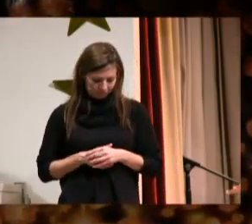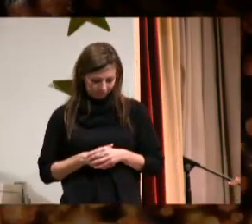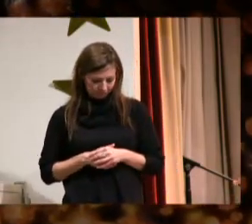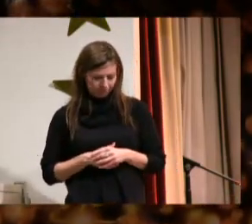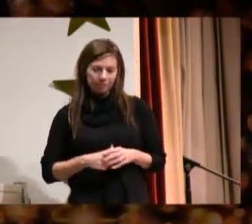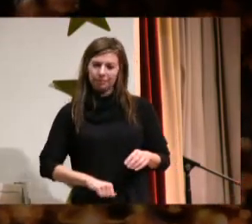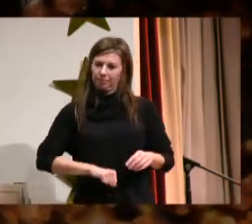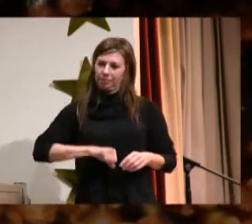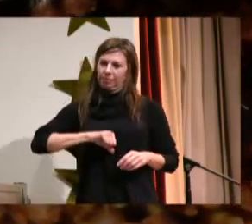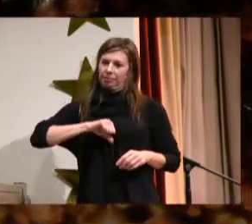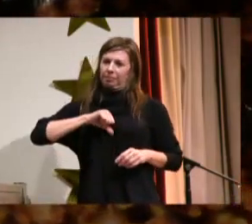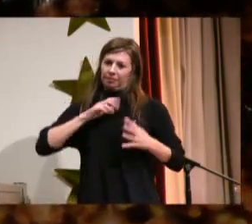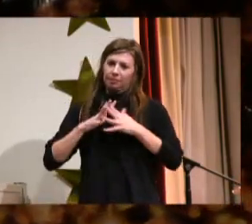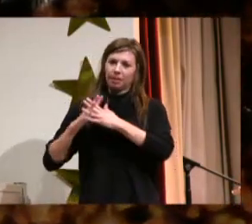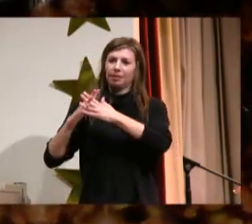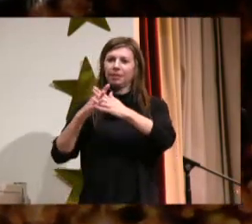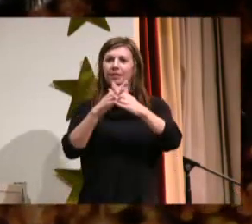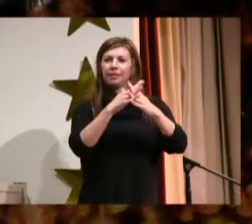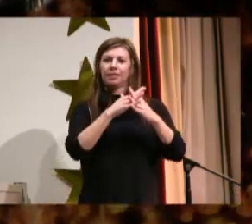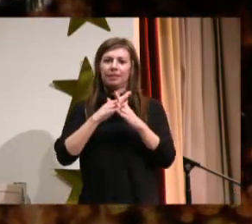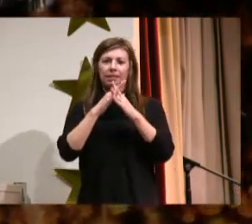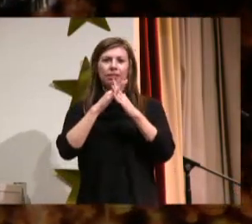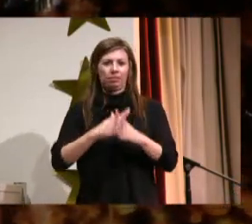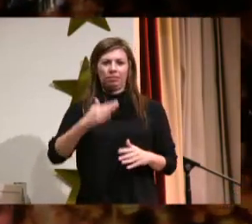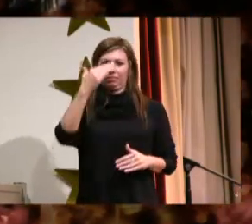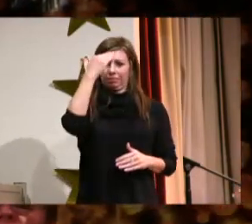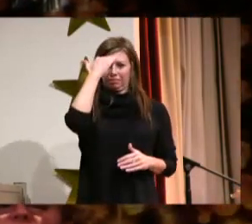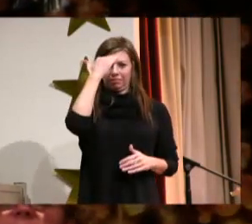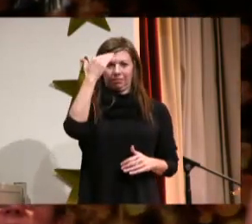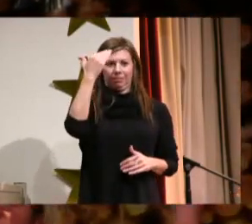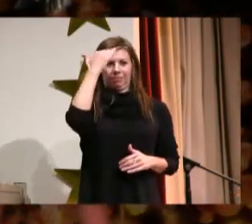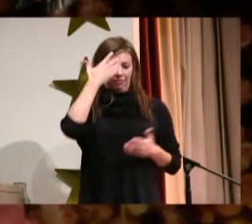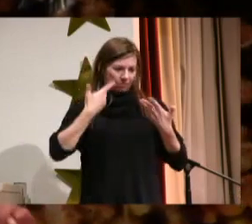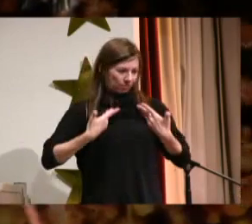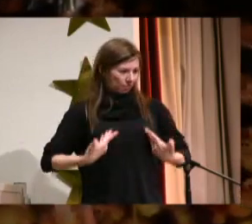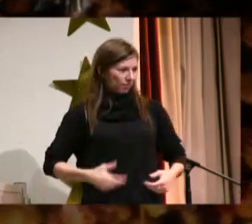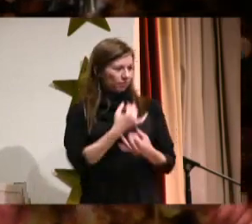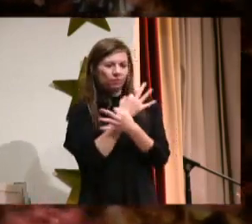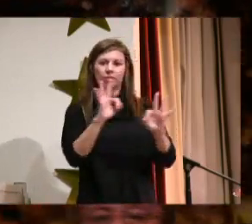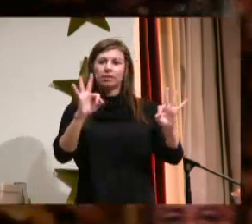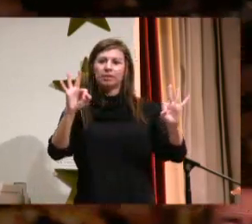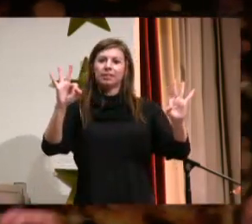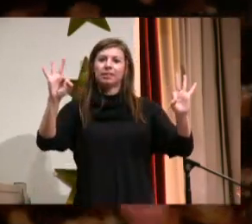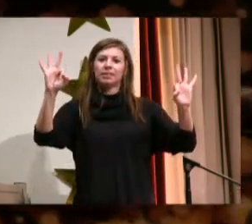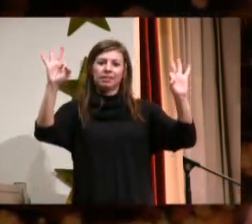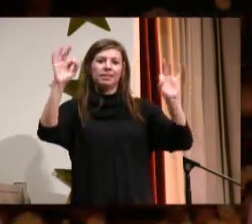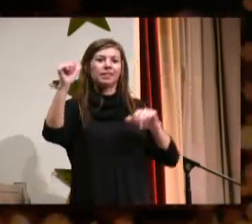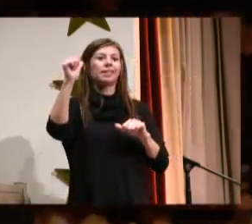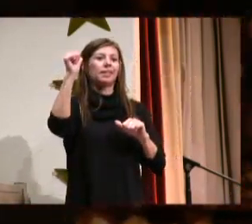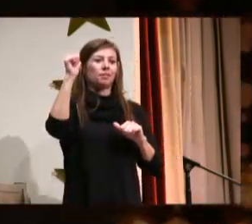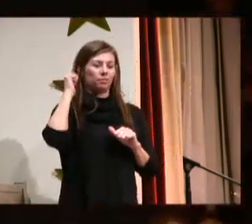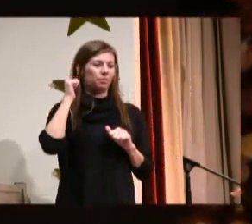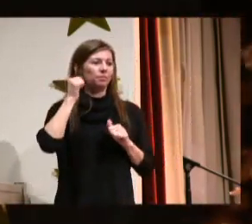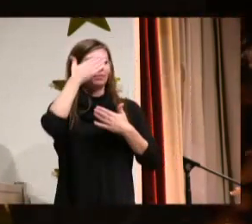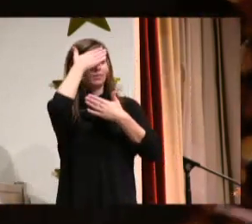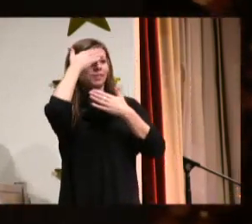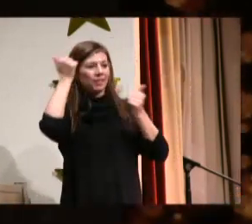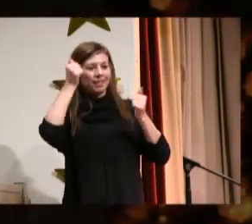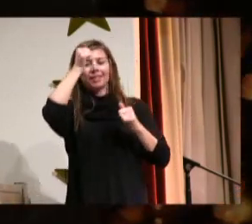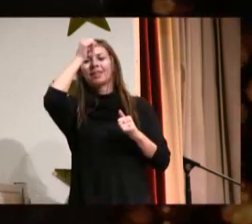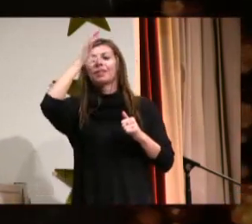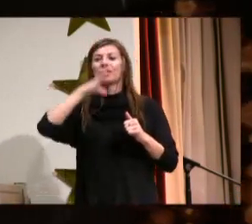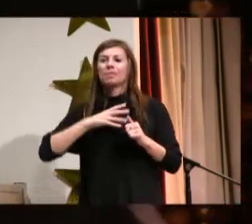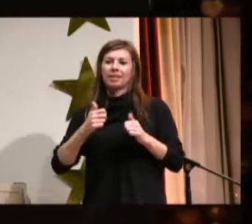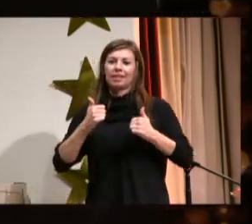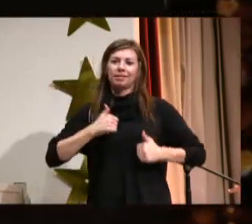And I'm proud to be an American, where at least I know I'm free. And I won't